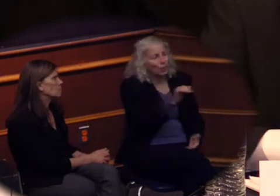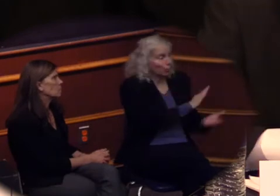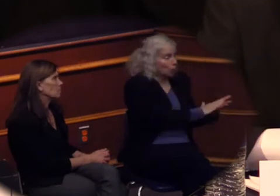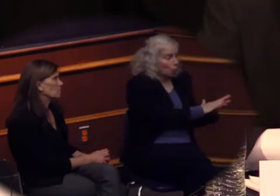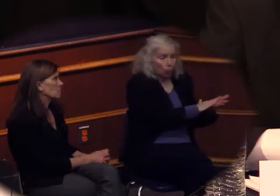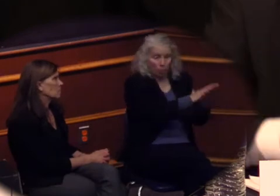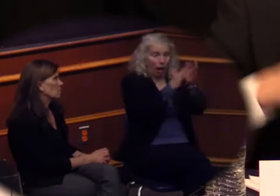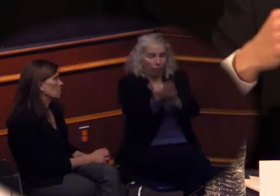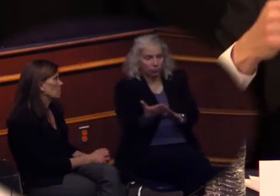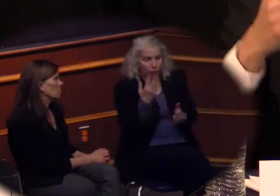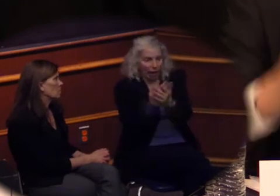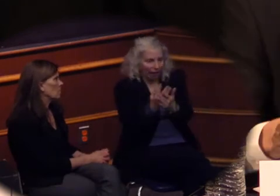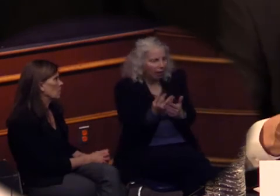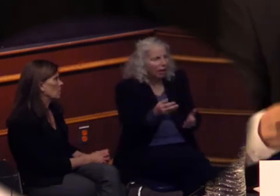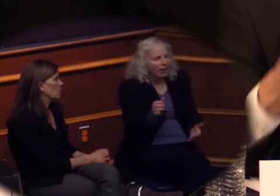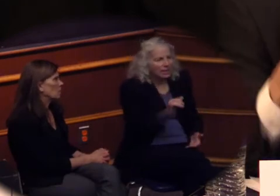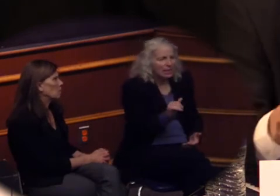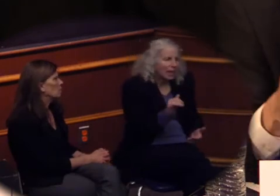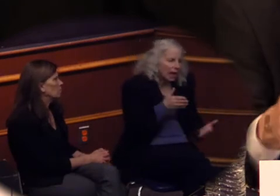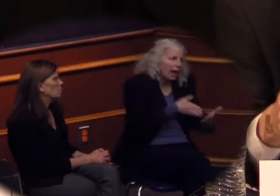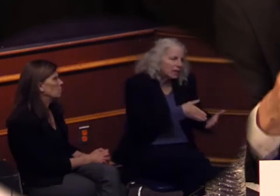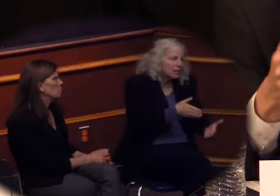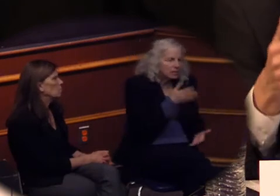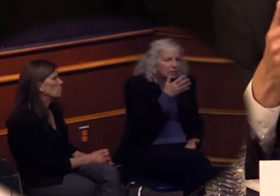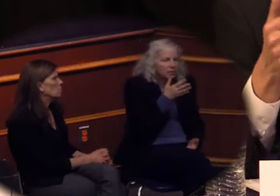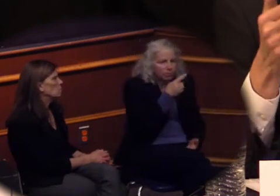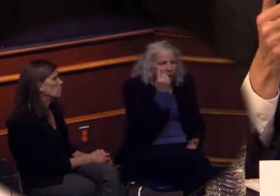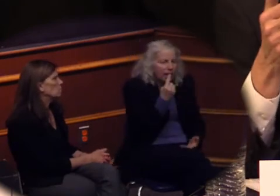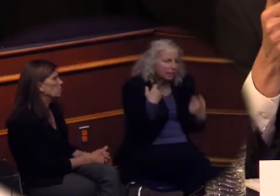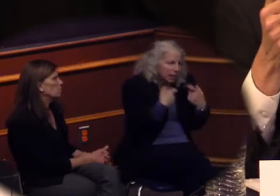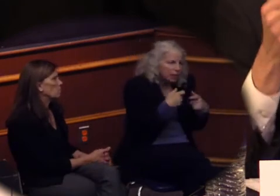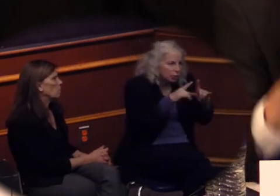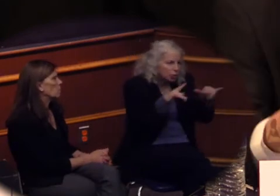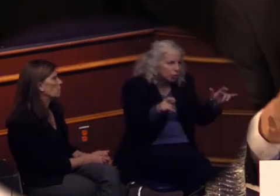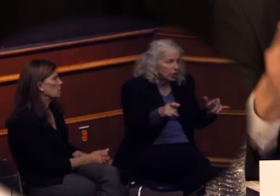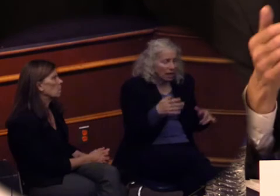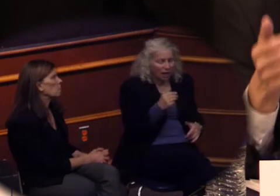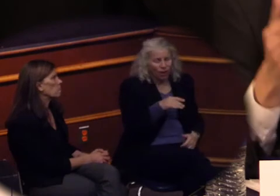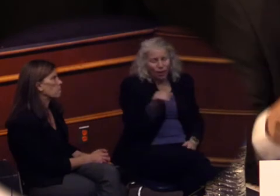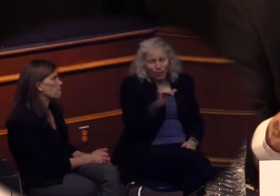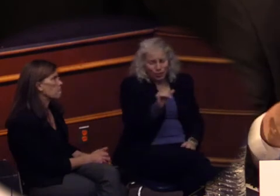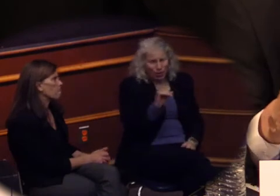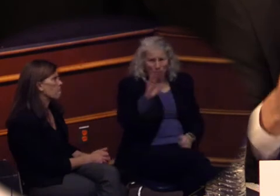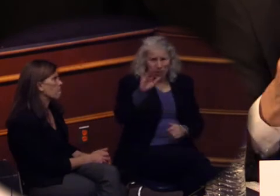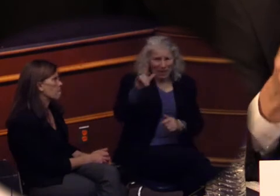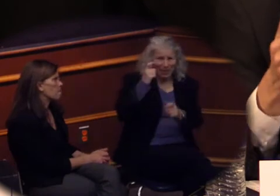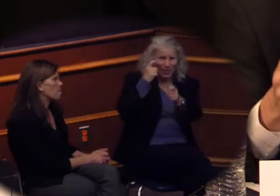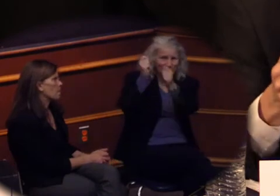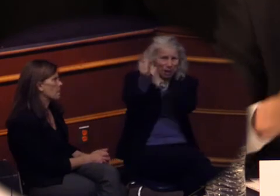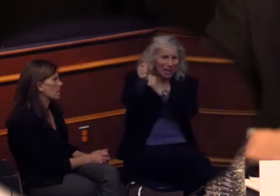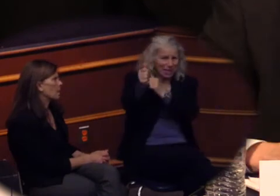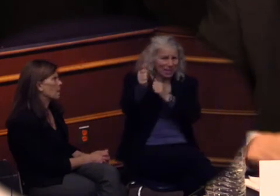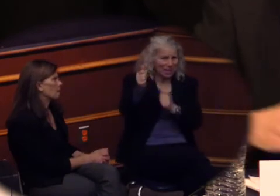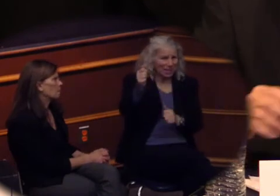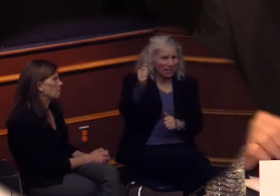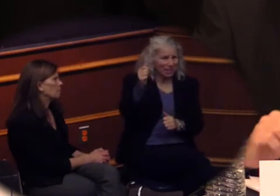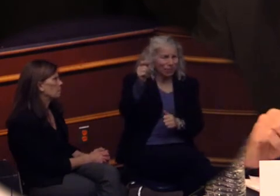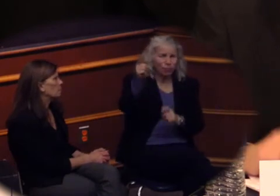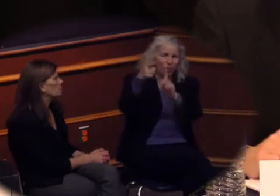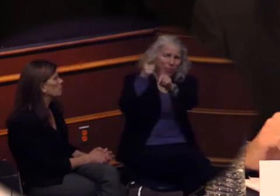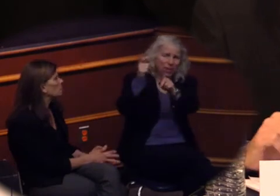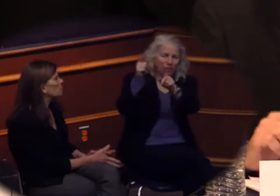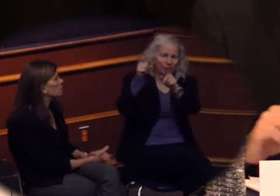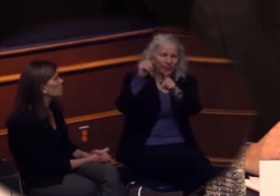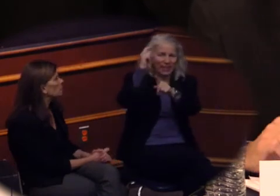to move forward on all the aspects of the bill that was just passed out of conference, which include